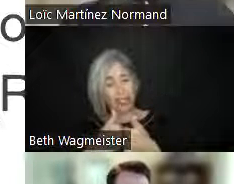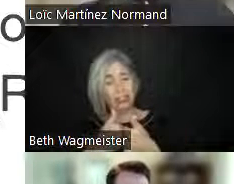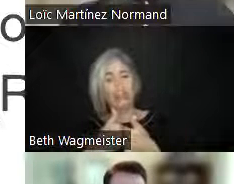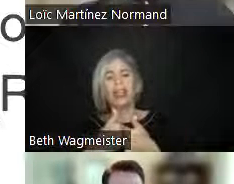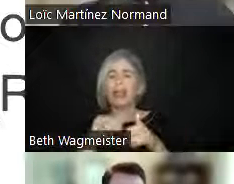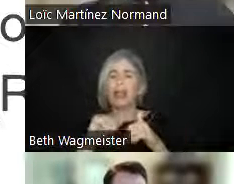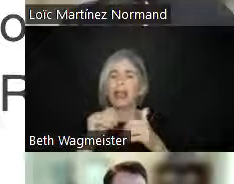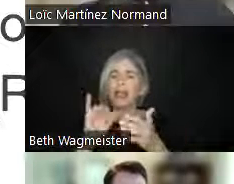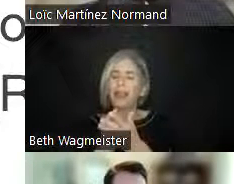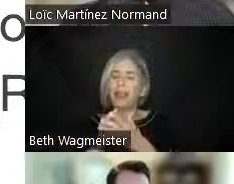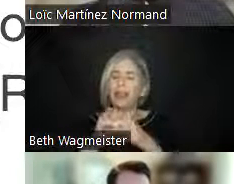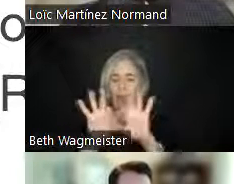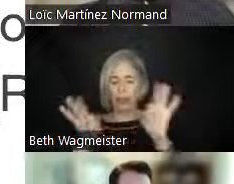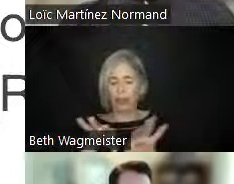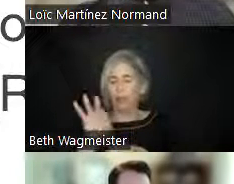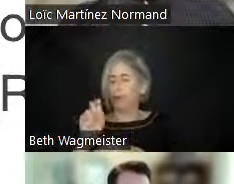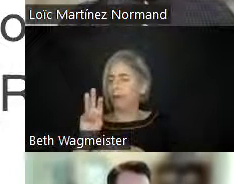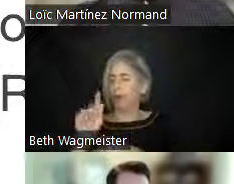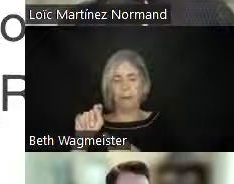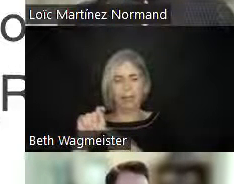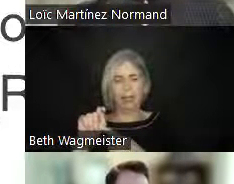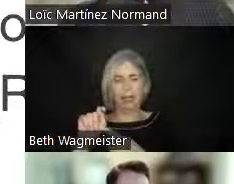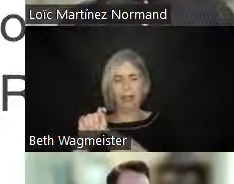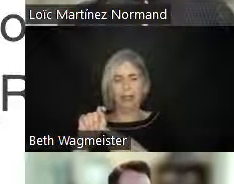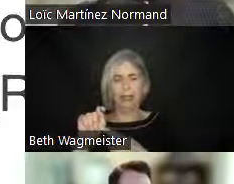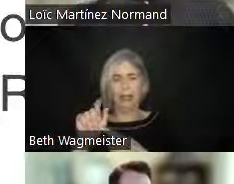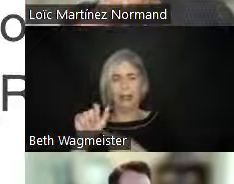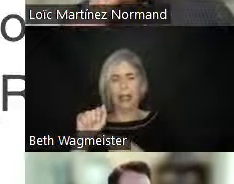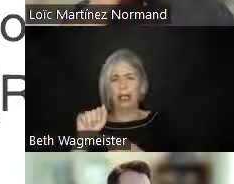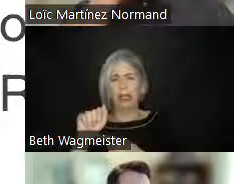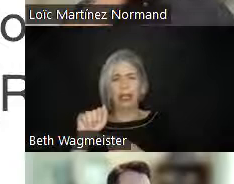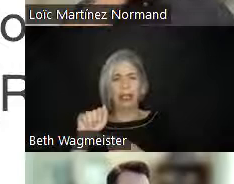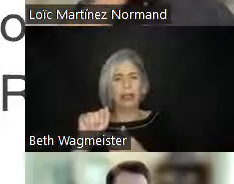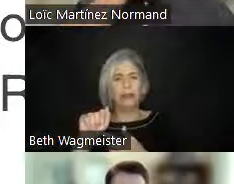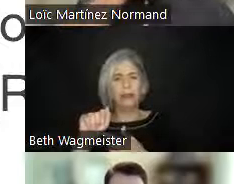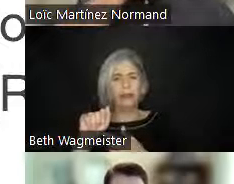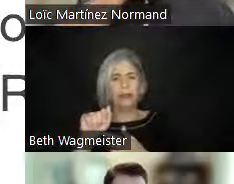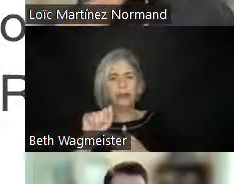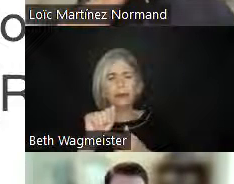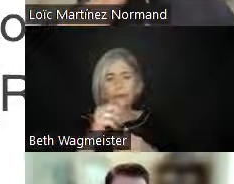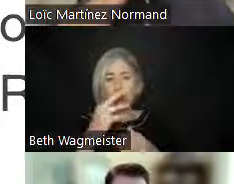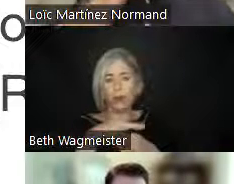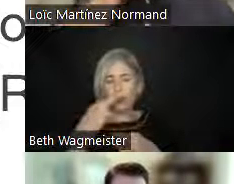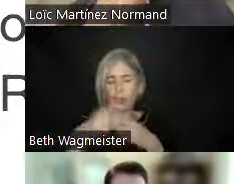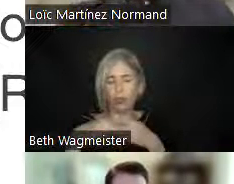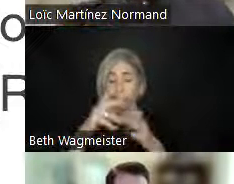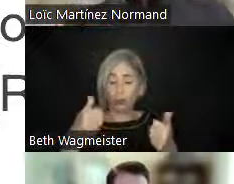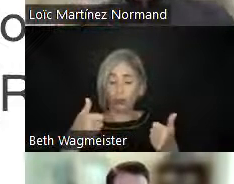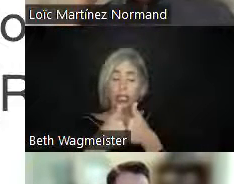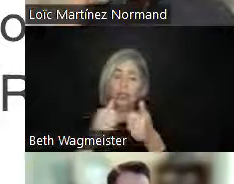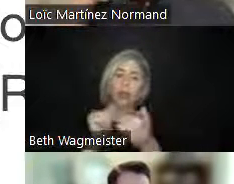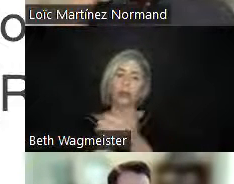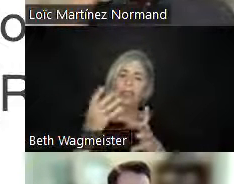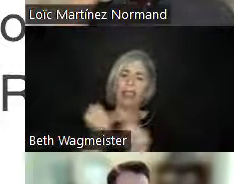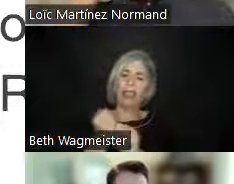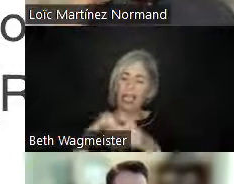the format of the VPAT or the ACRs as their output. And we have challenges in getting access